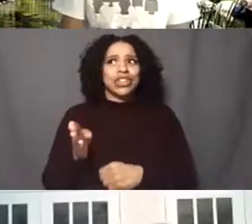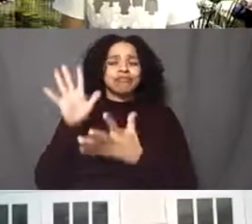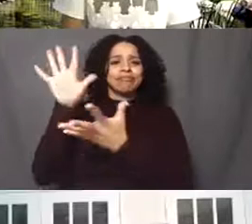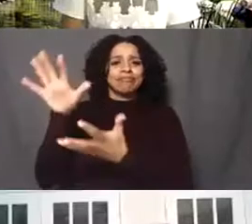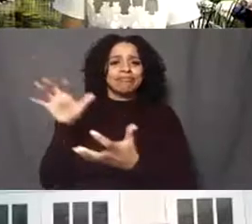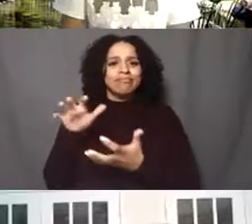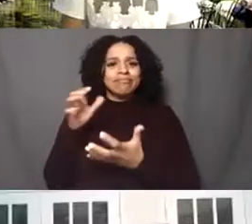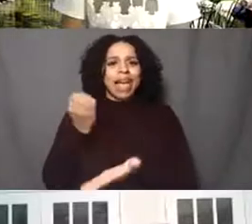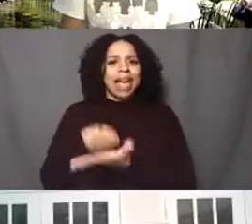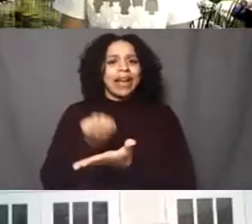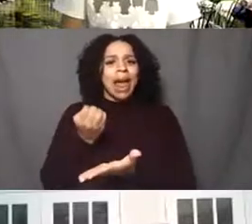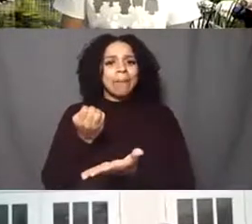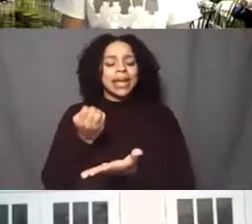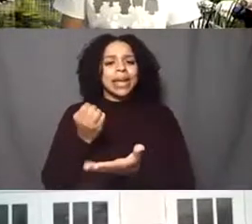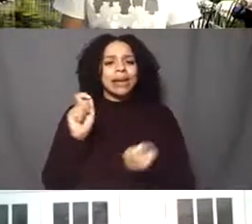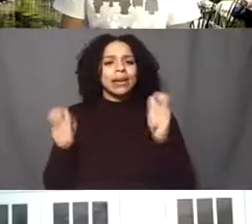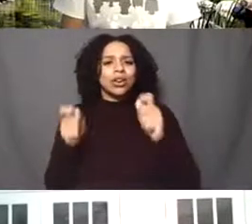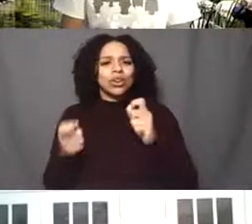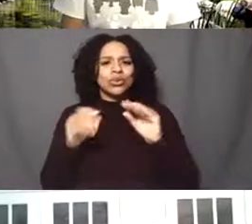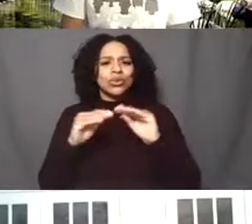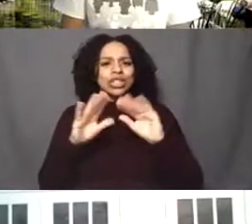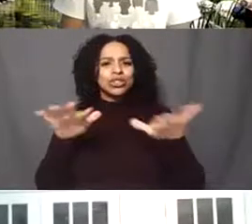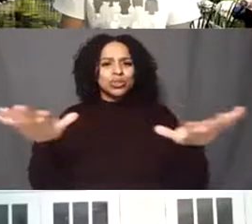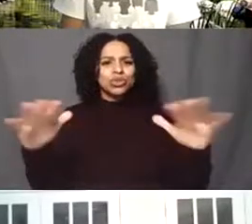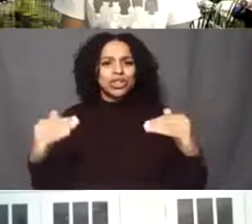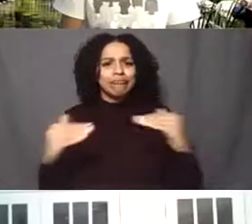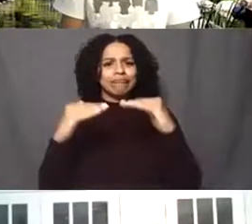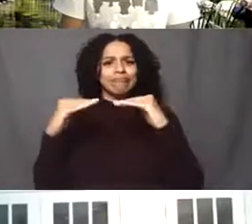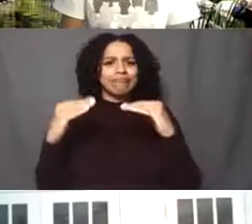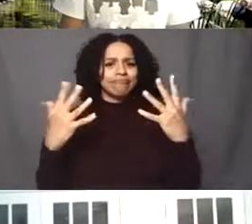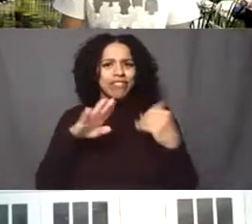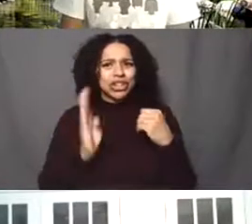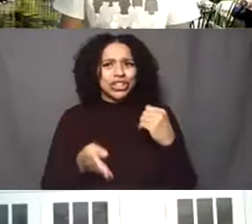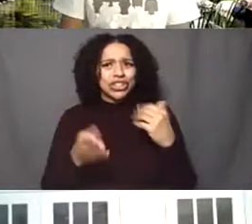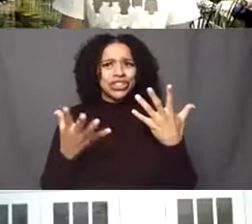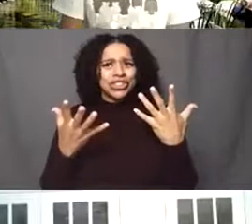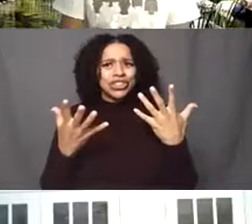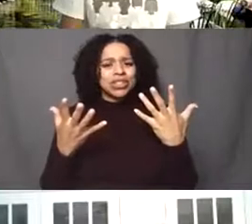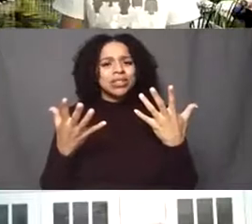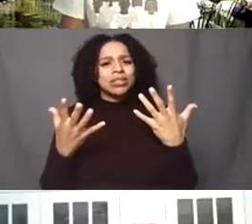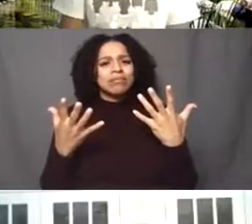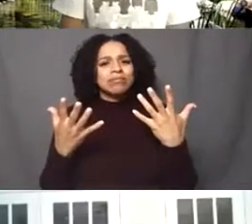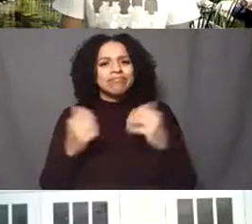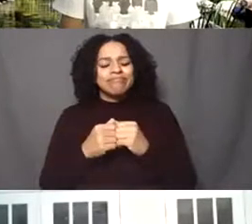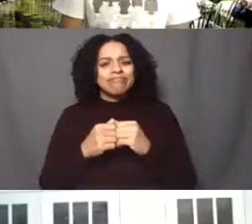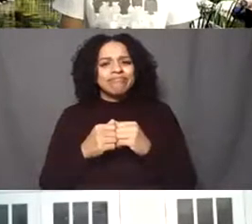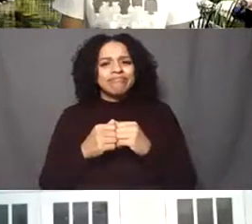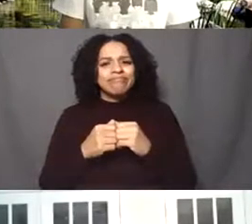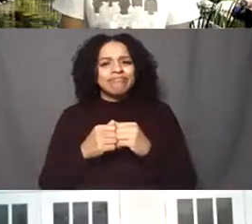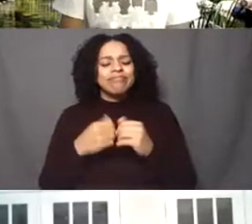when you lay that all out, it becomes very difficult to argue against it, but we don't often lay it out well.